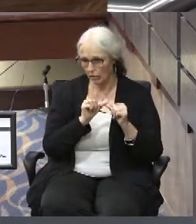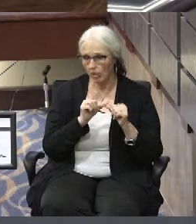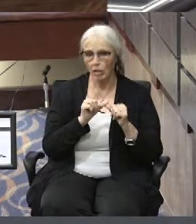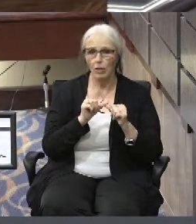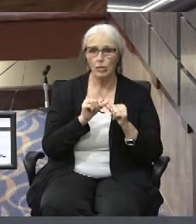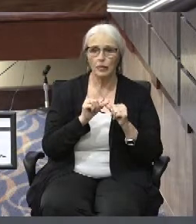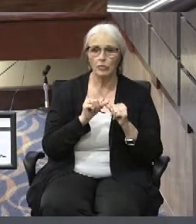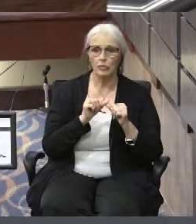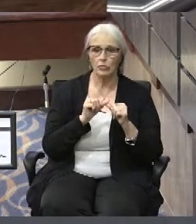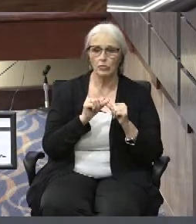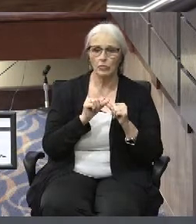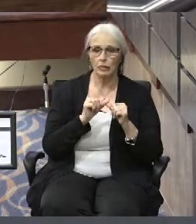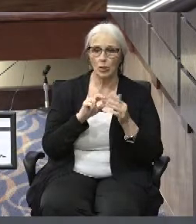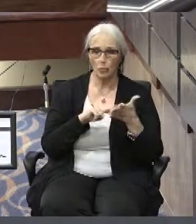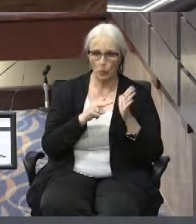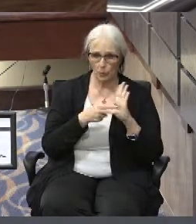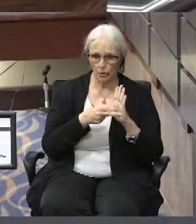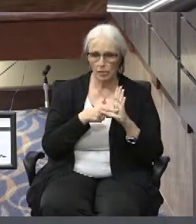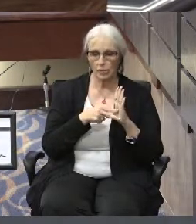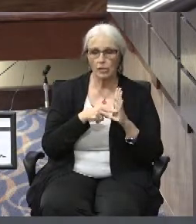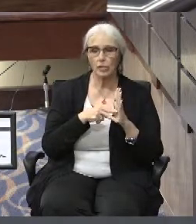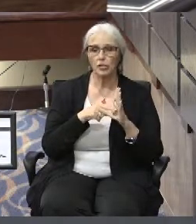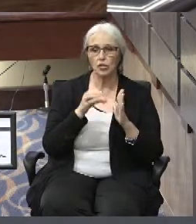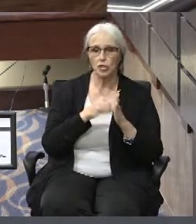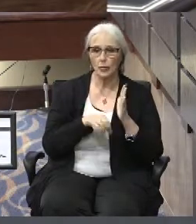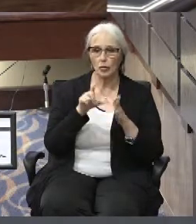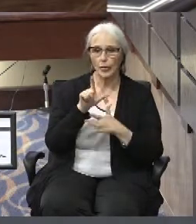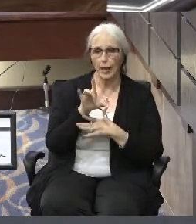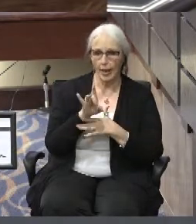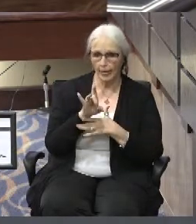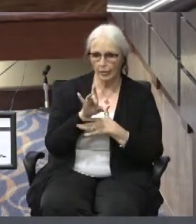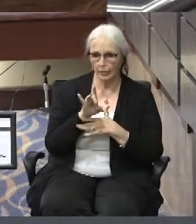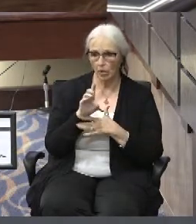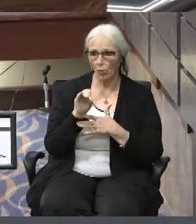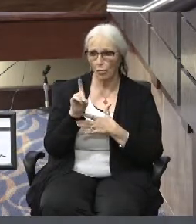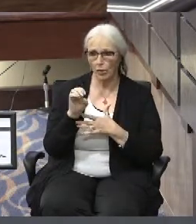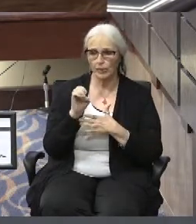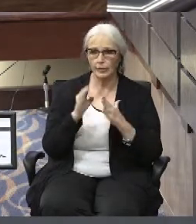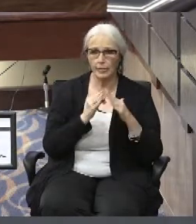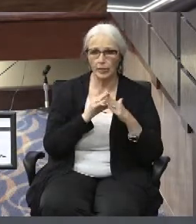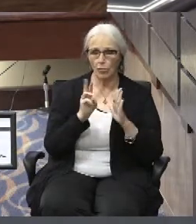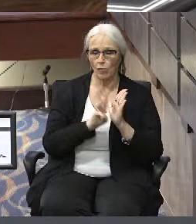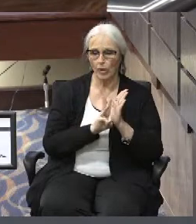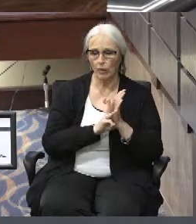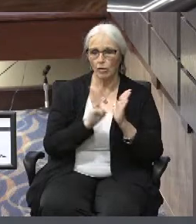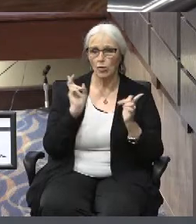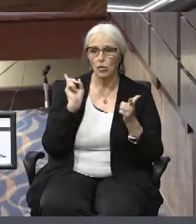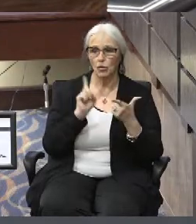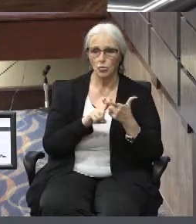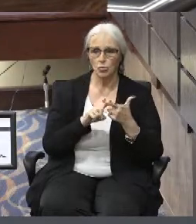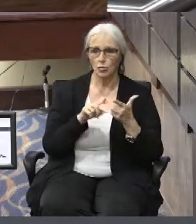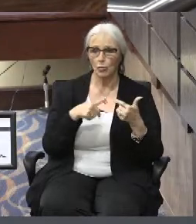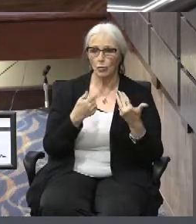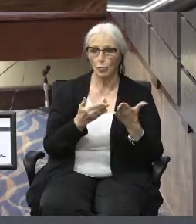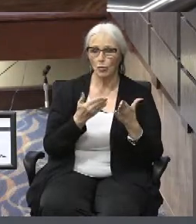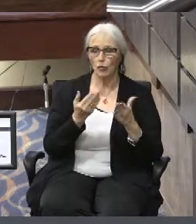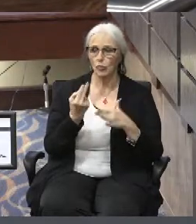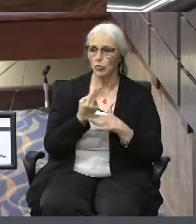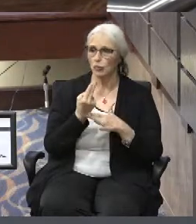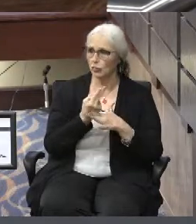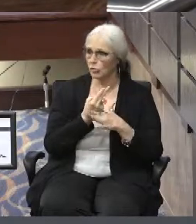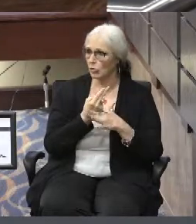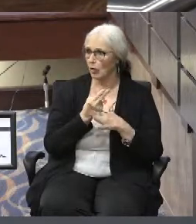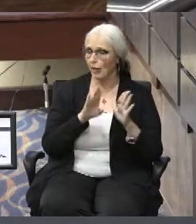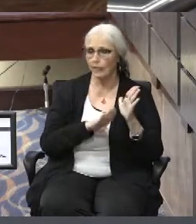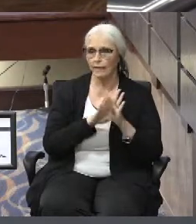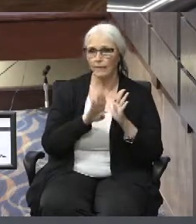plan and the purposes and intent of Chapter 28 zoning of Code of Ordinances of the City of Waco. 2, that the proposed use is compatible with the appropriate and orderly